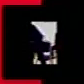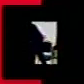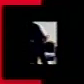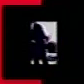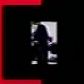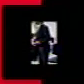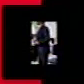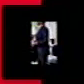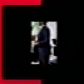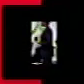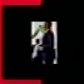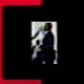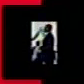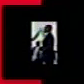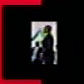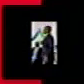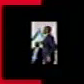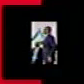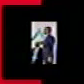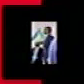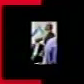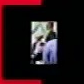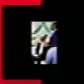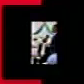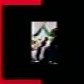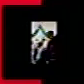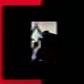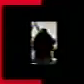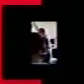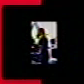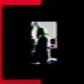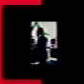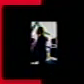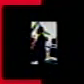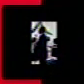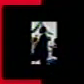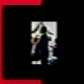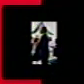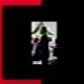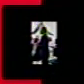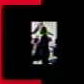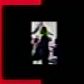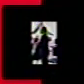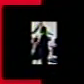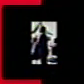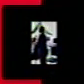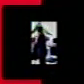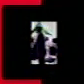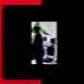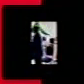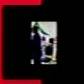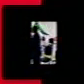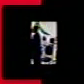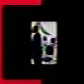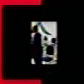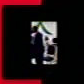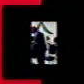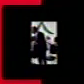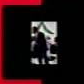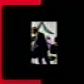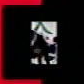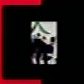and having on the breastplate of righteousness, and your feet shod with the preparation of the gospel of peace. Above